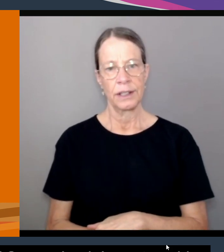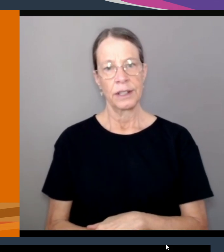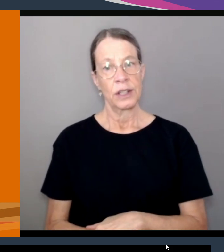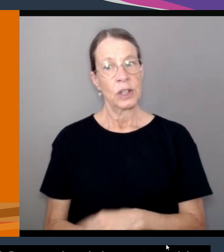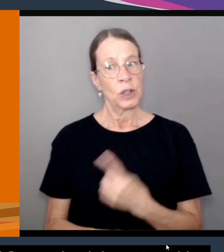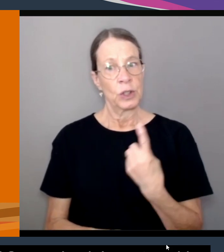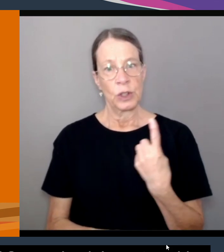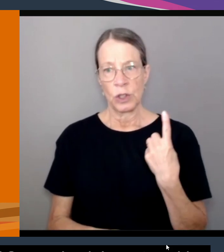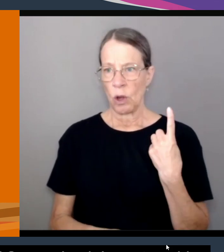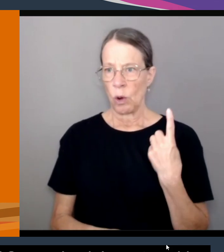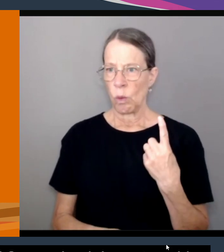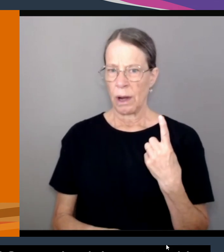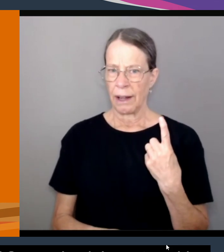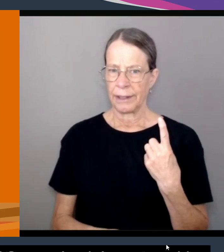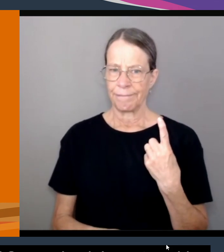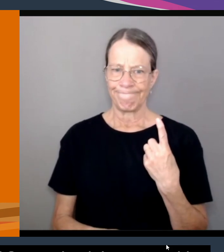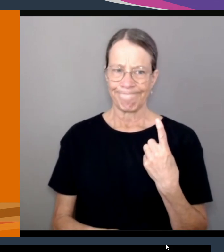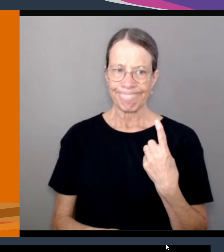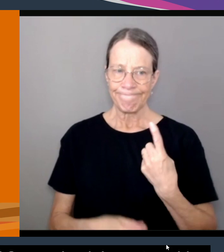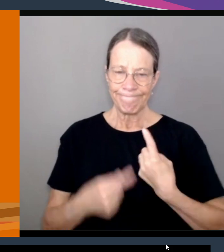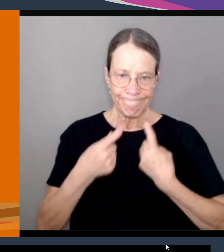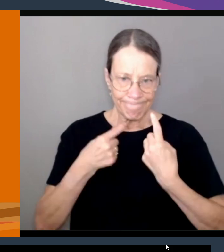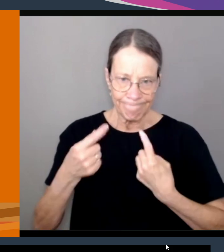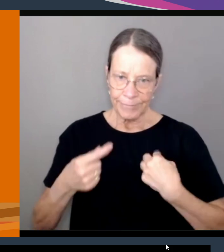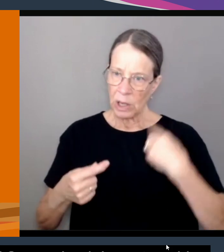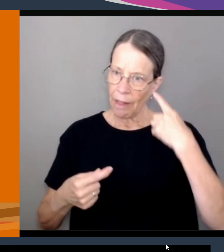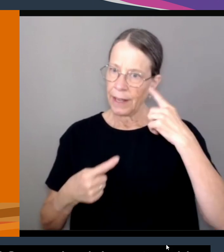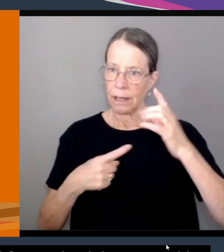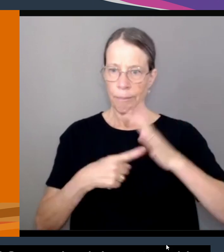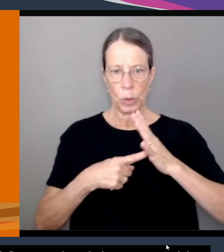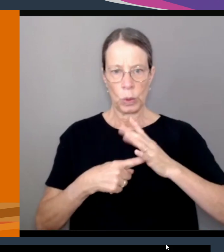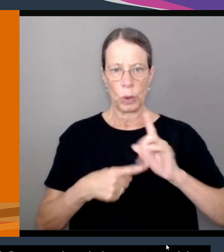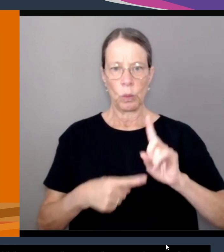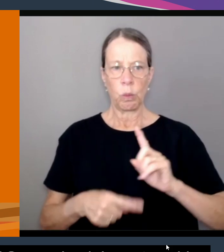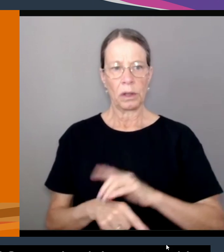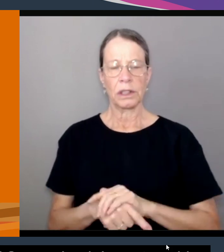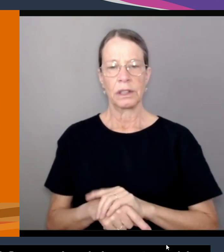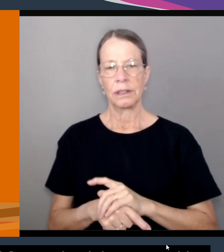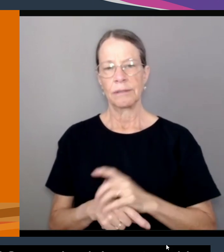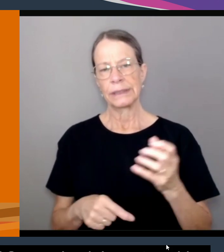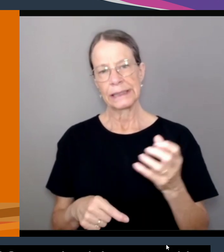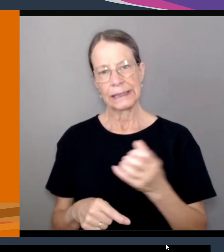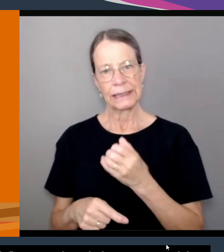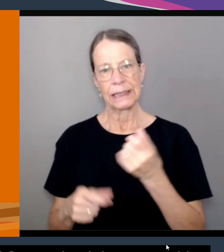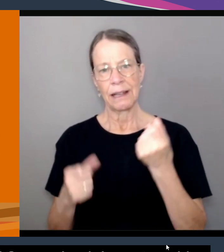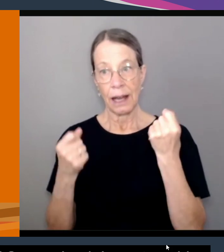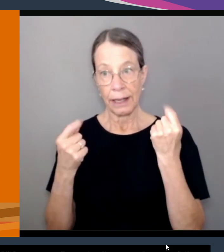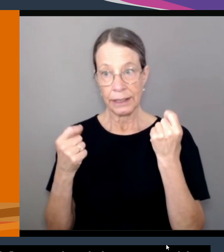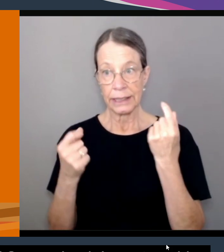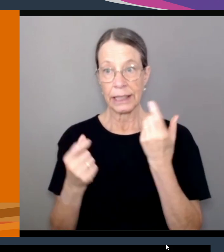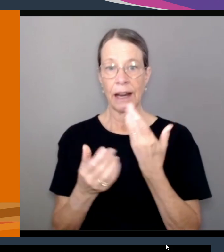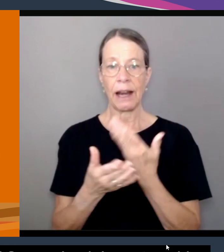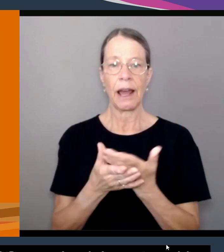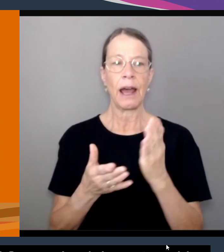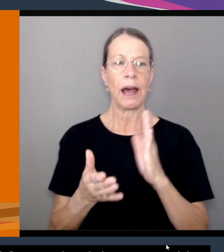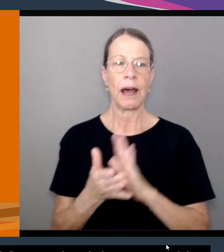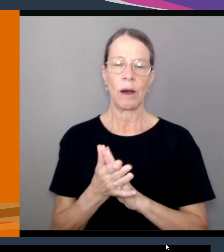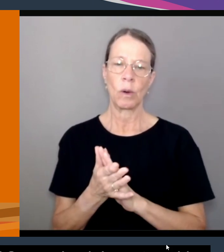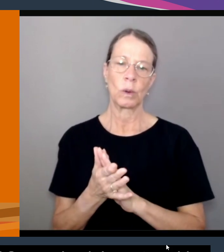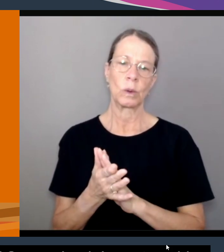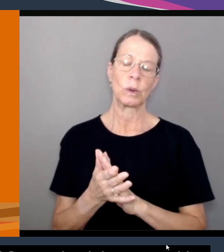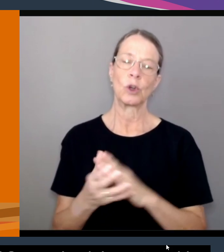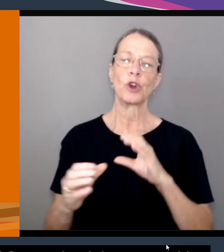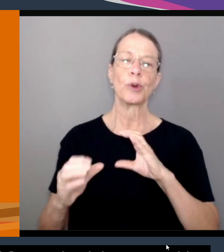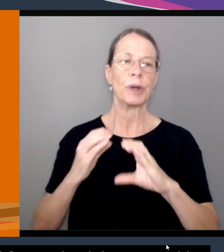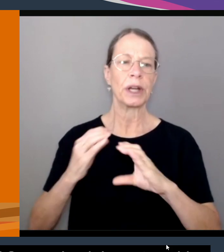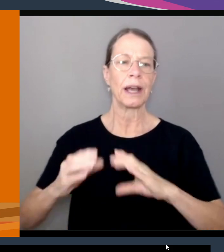Advisory Group, that I think is important is understanding how we may communicate differently.